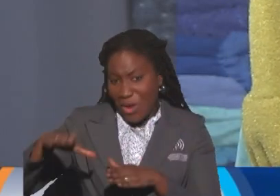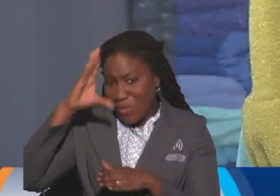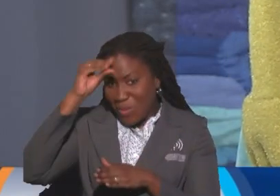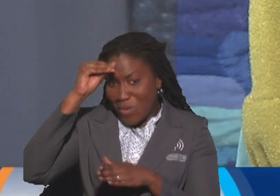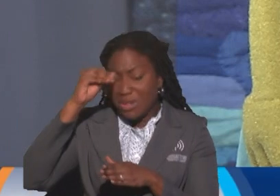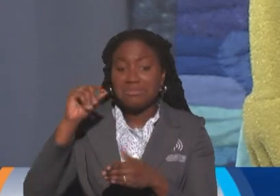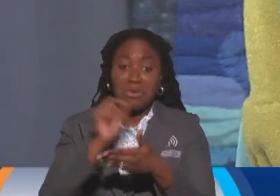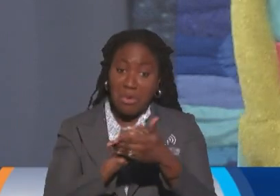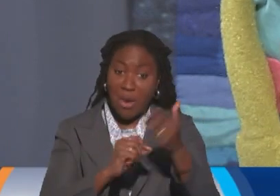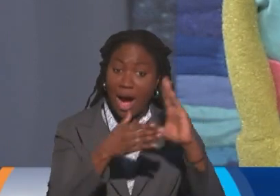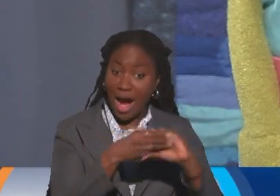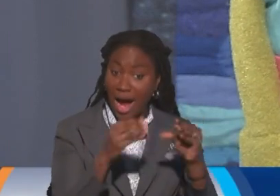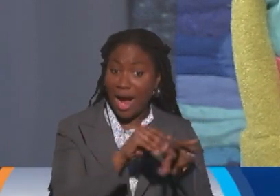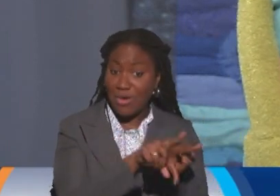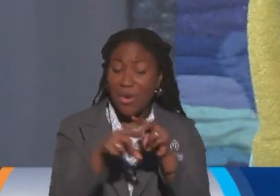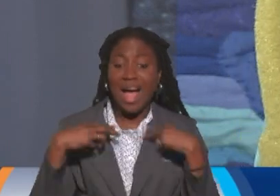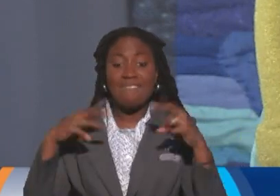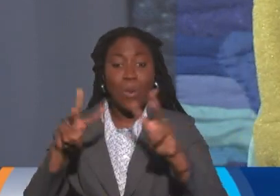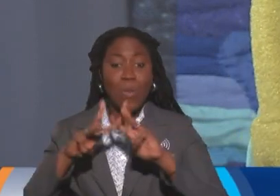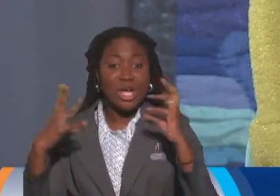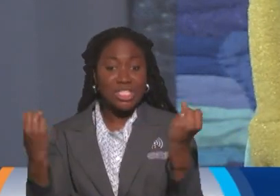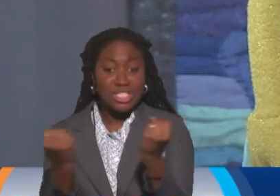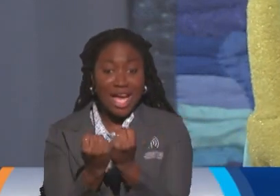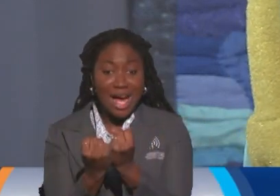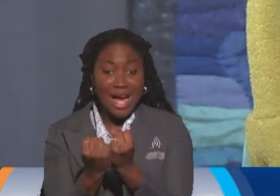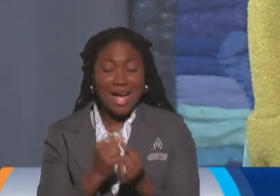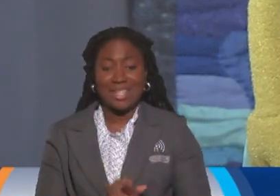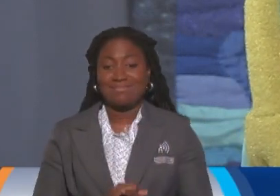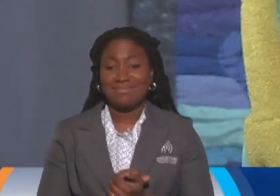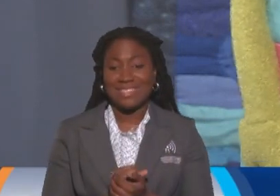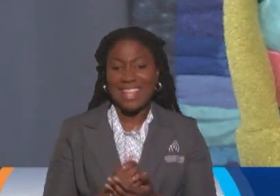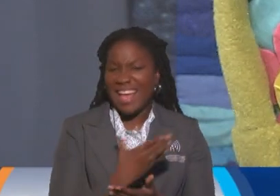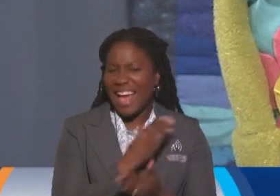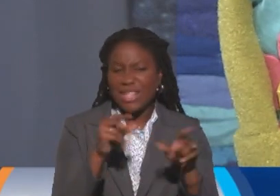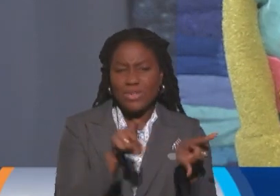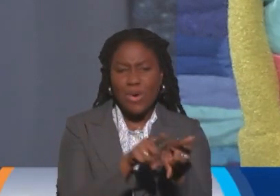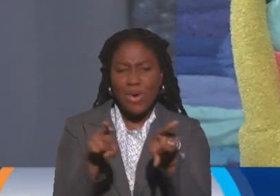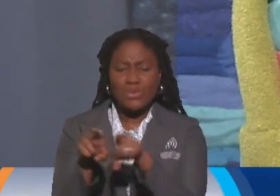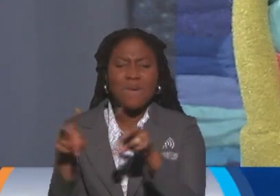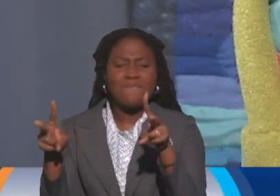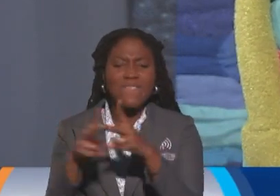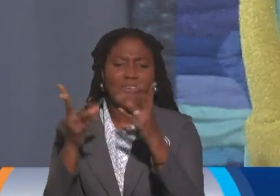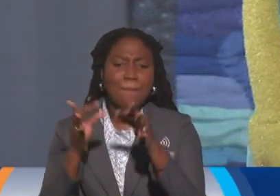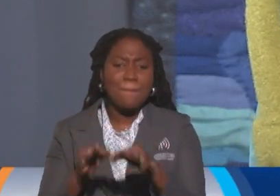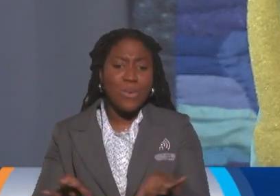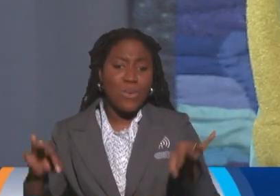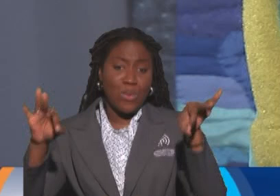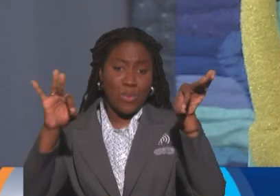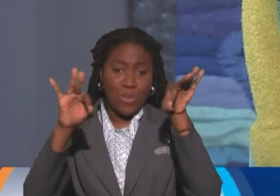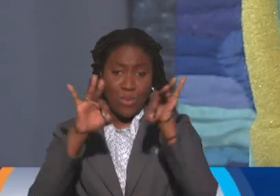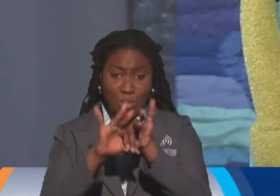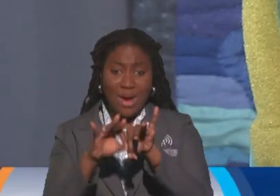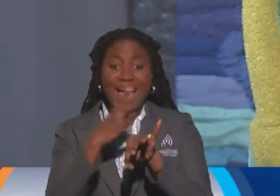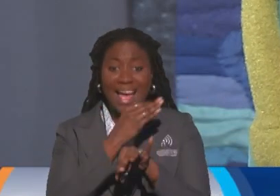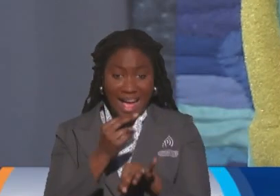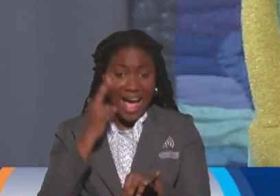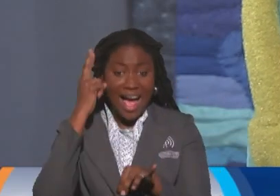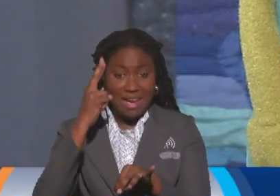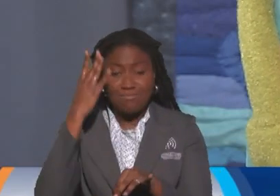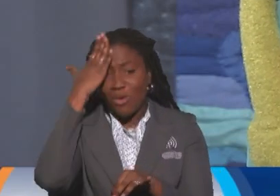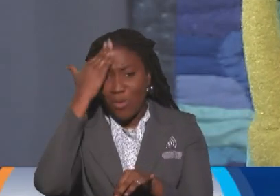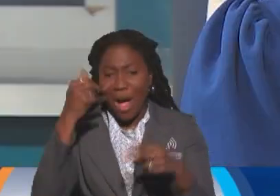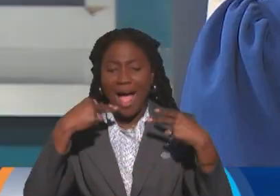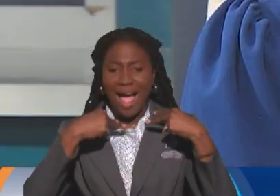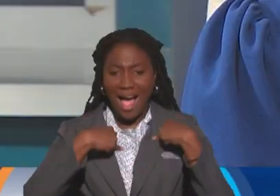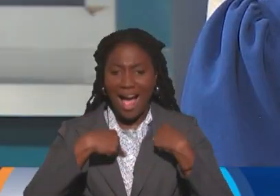also have workshops. And it's also very important, and it's one of the reasons why we have a sign